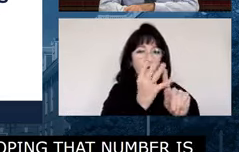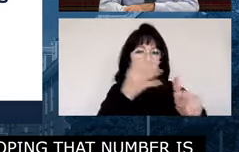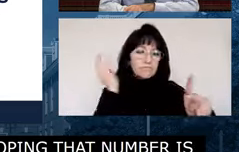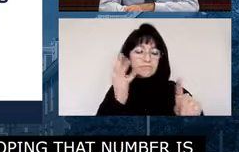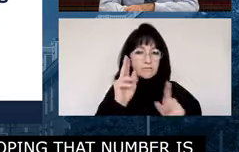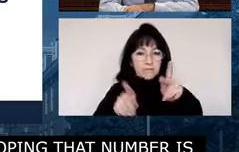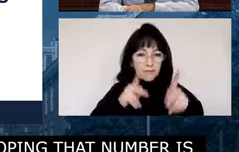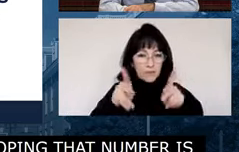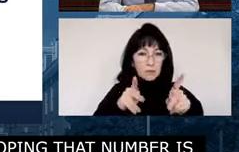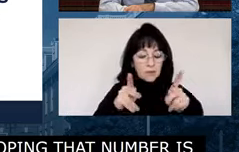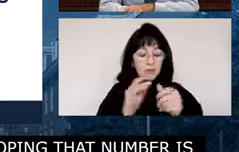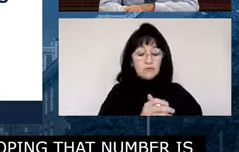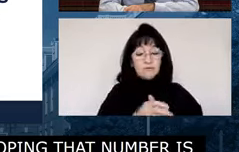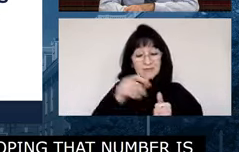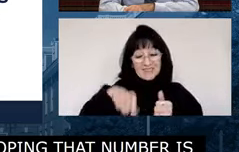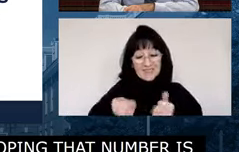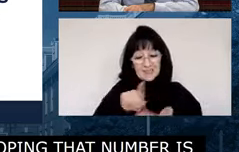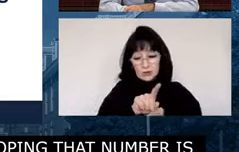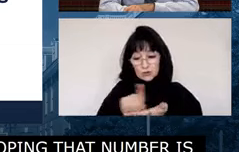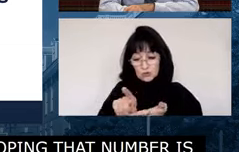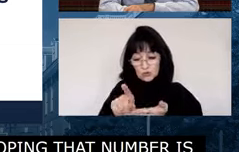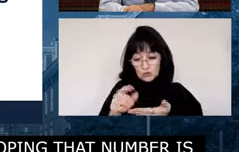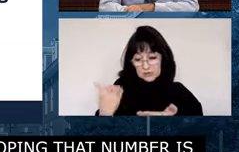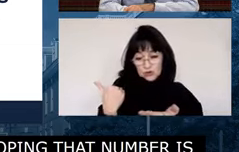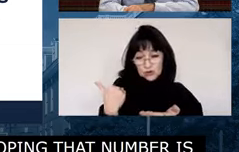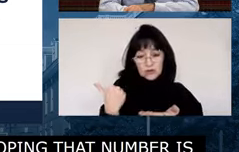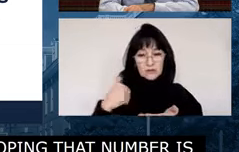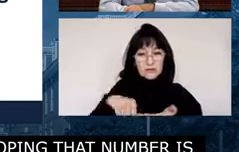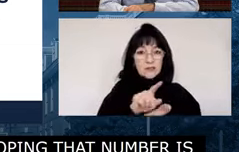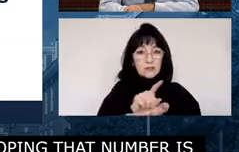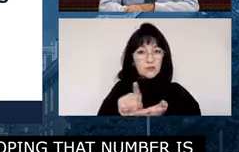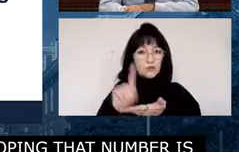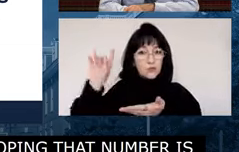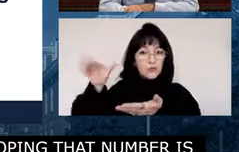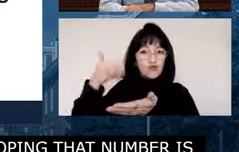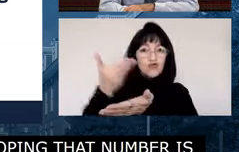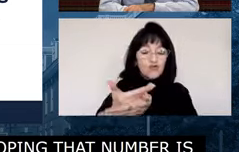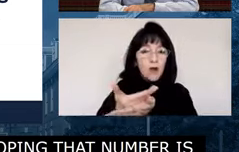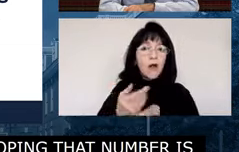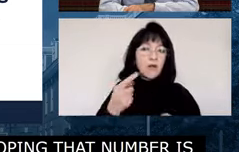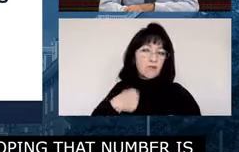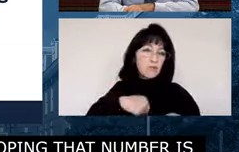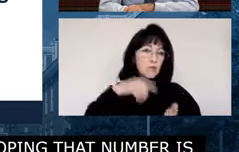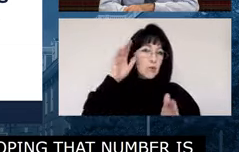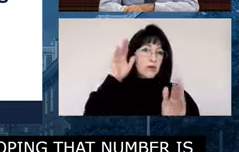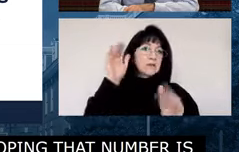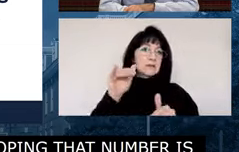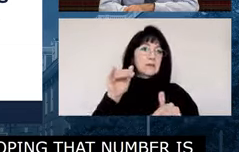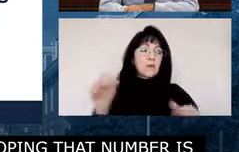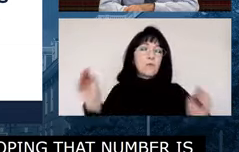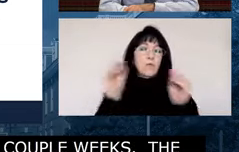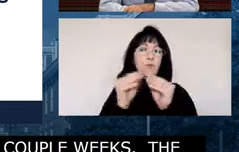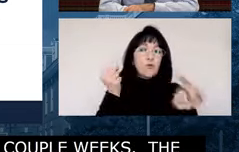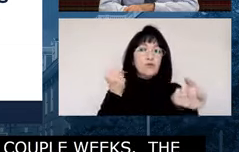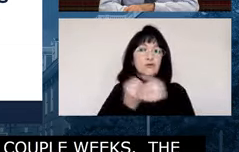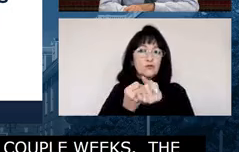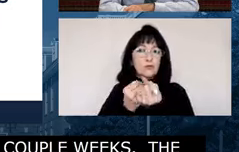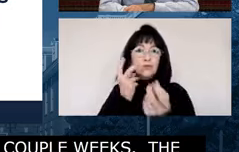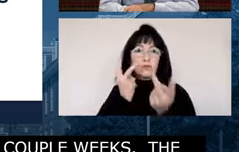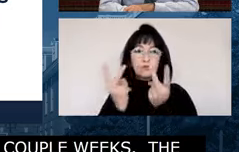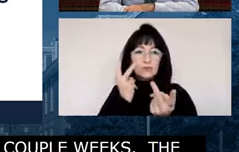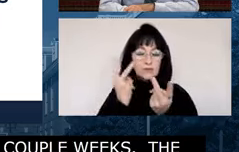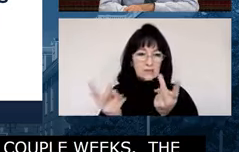early this week. So we expect to see some results there. And sadly still Delawareans who are